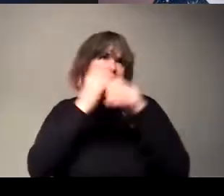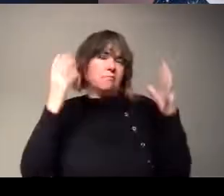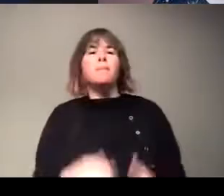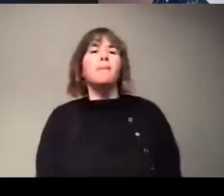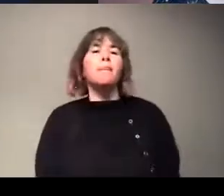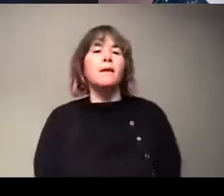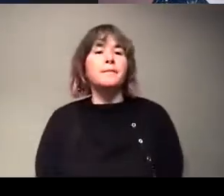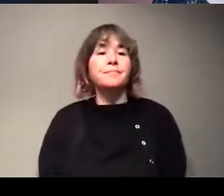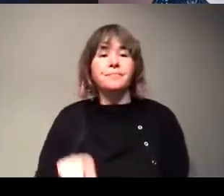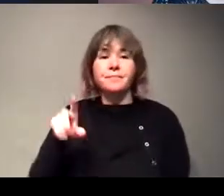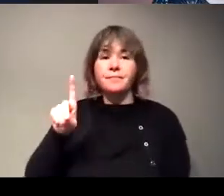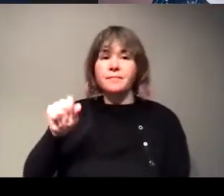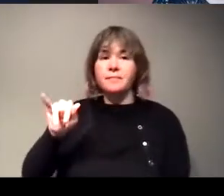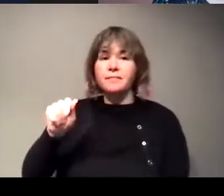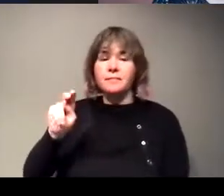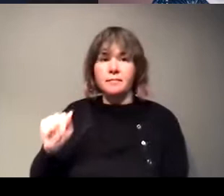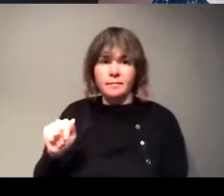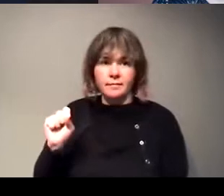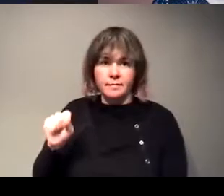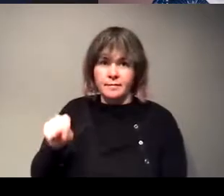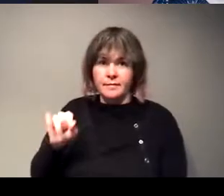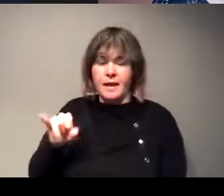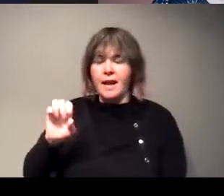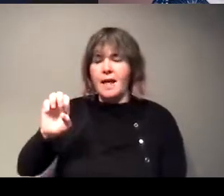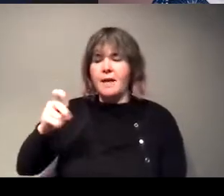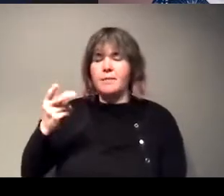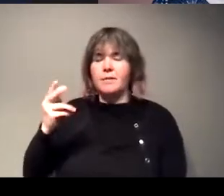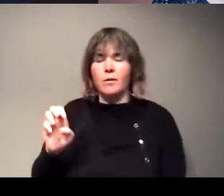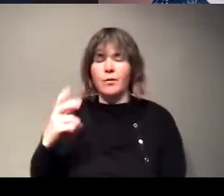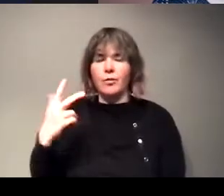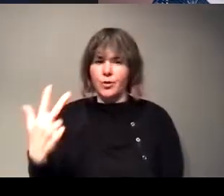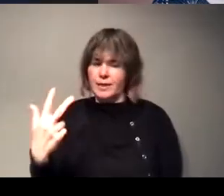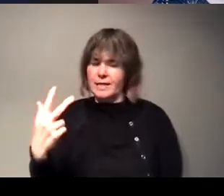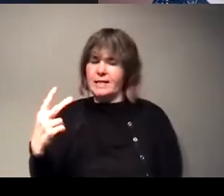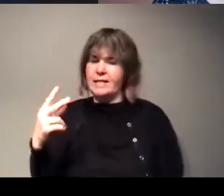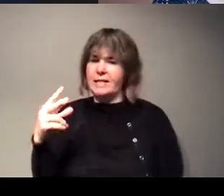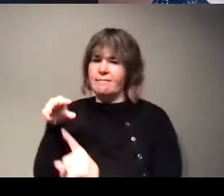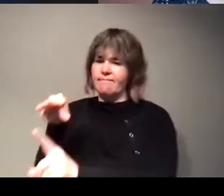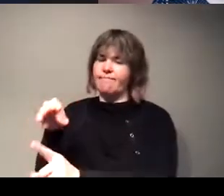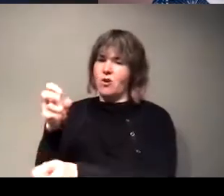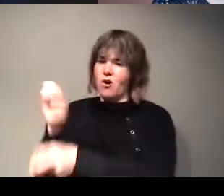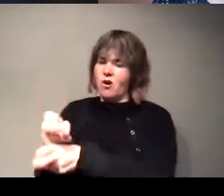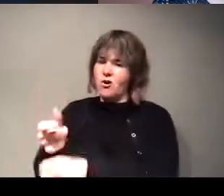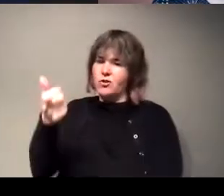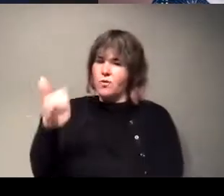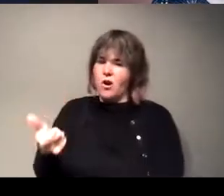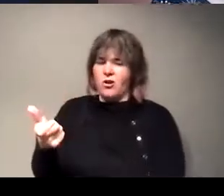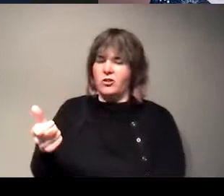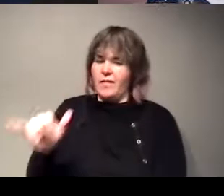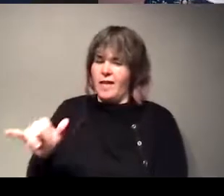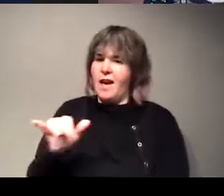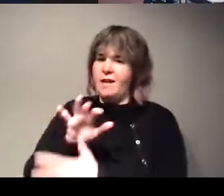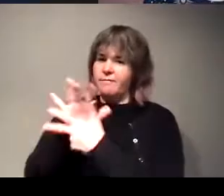Yeah, I think, you know, that episode 3 scene is the hardest one to watch, I think, in that trilogy.